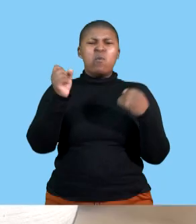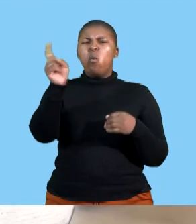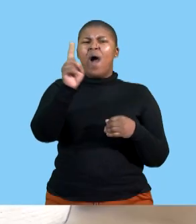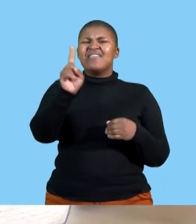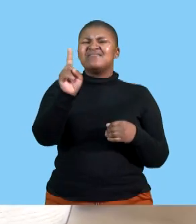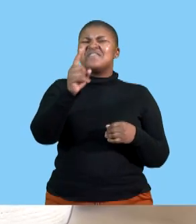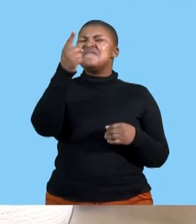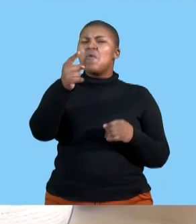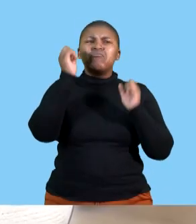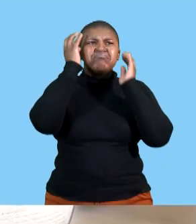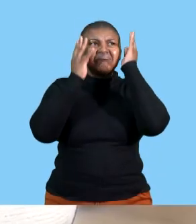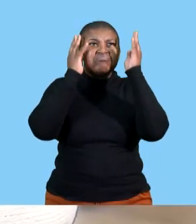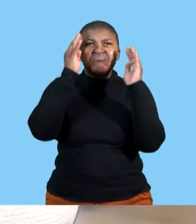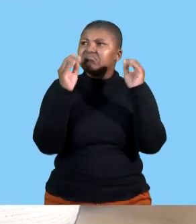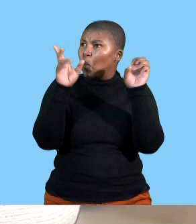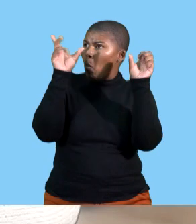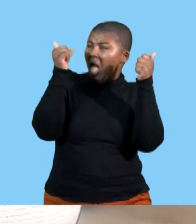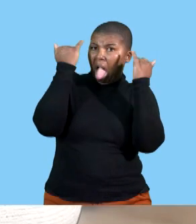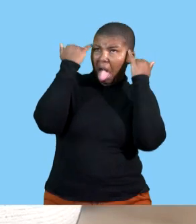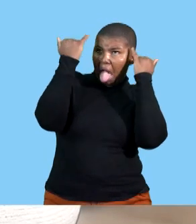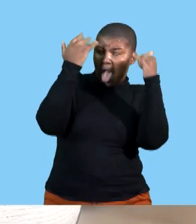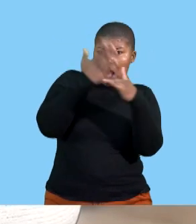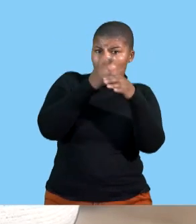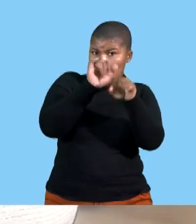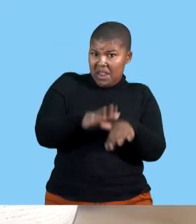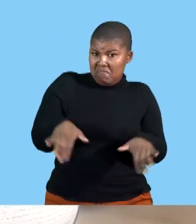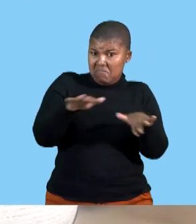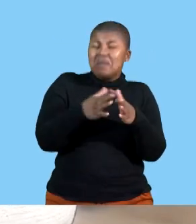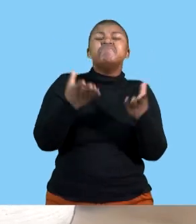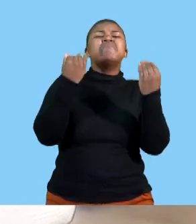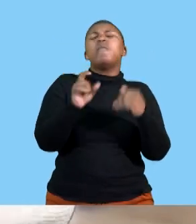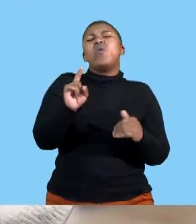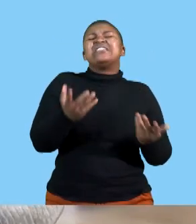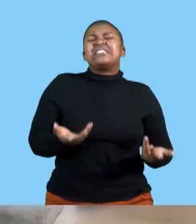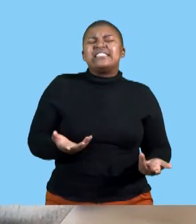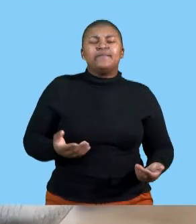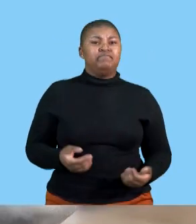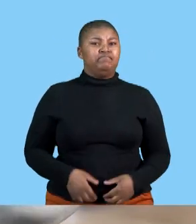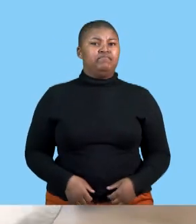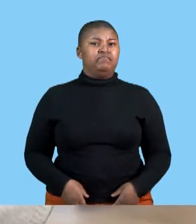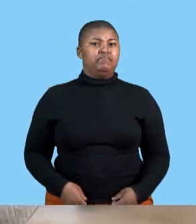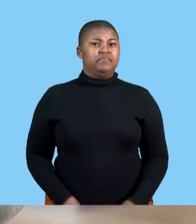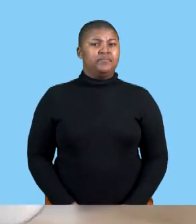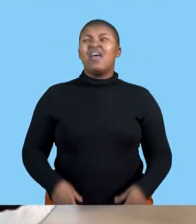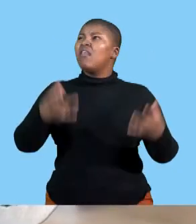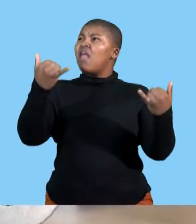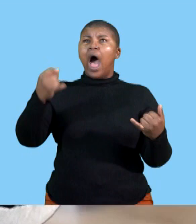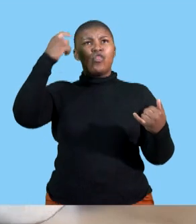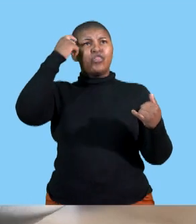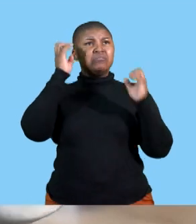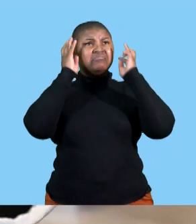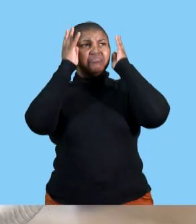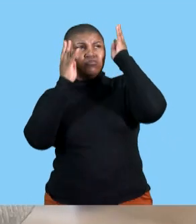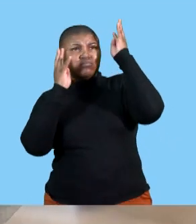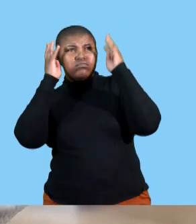advantages of thinking creatively, but where? In the workplace. So now you are thinking creatively, you're thinking innovatively, you're